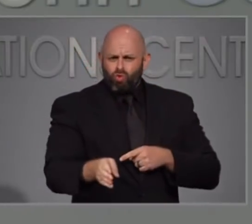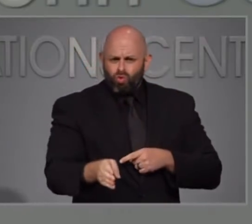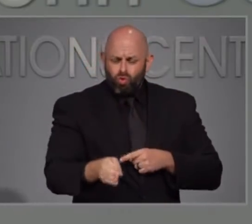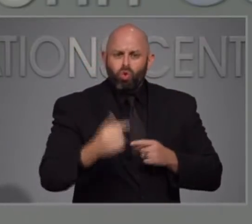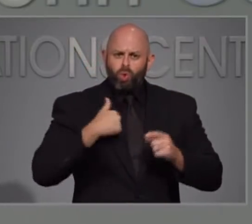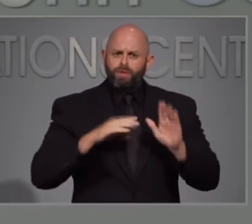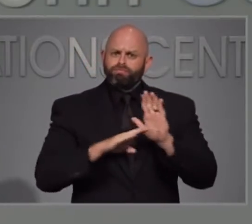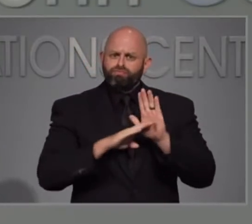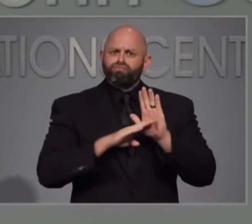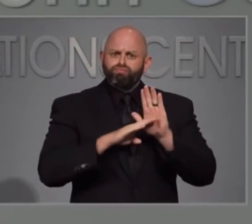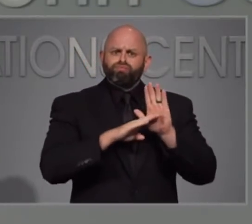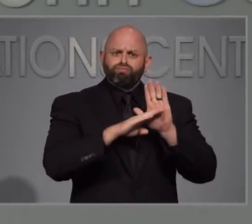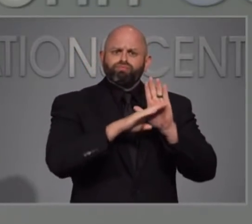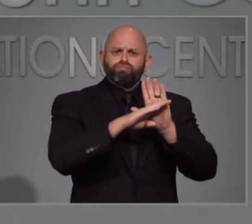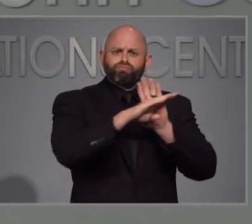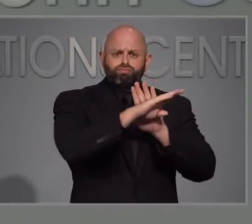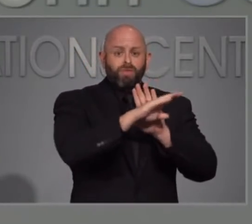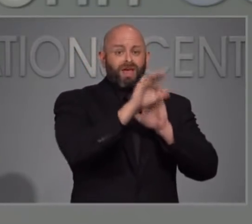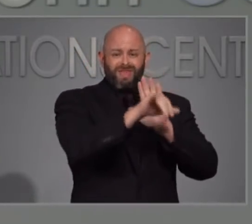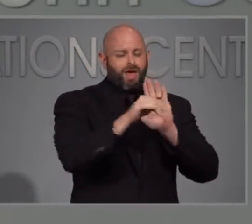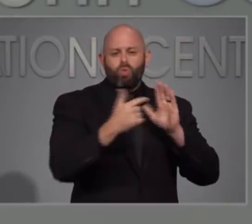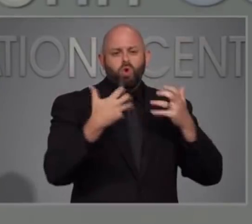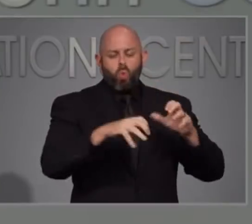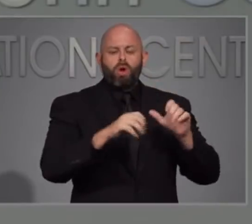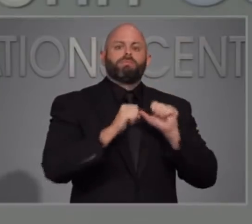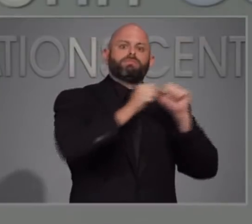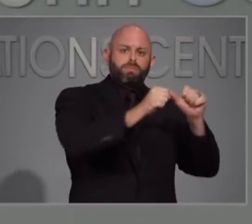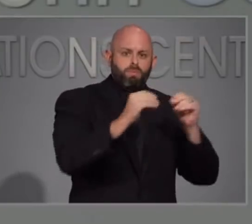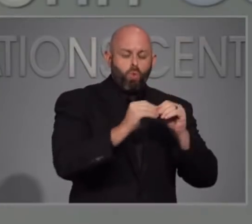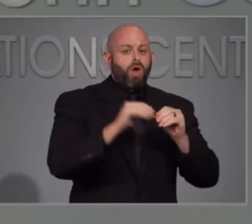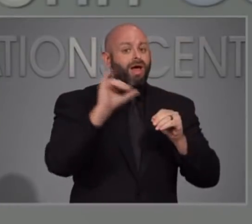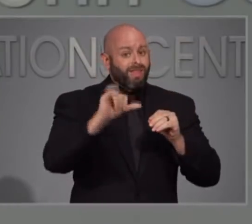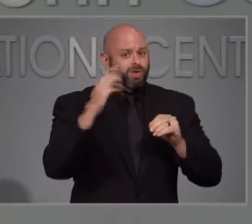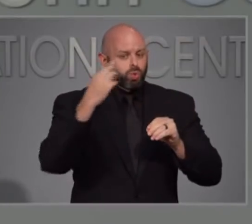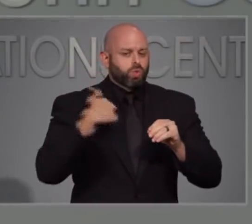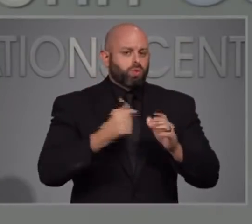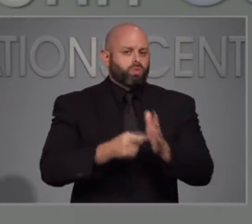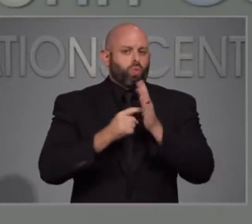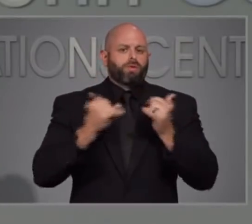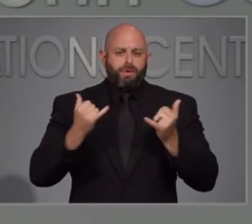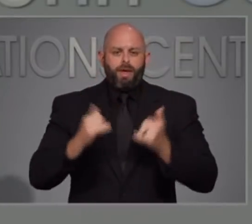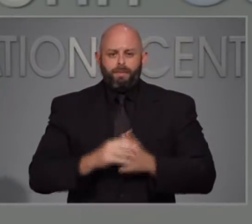stop, and that's what this is about today. Next question.